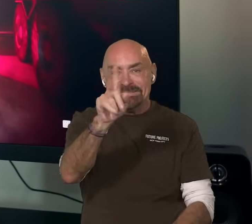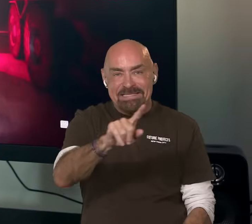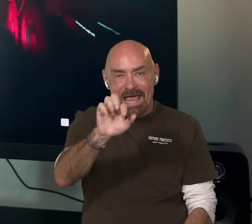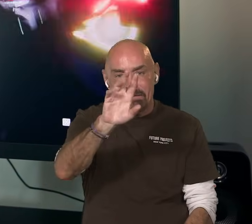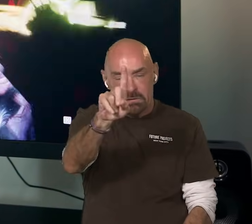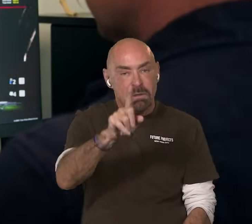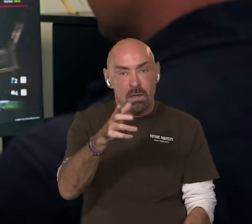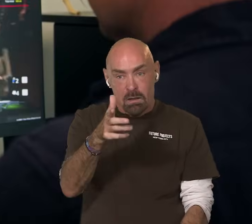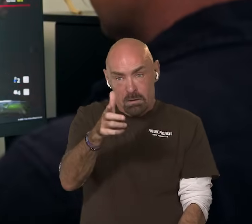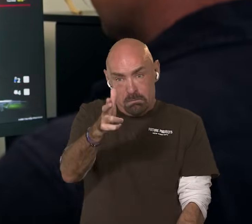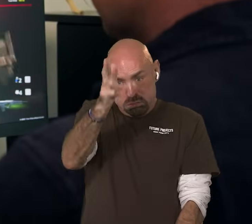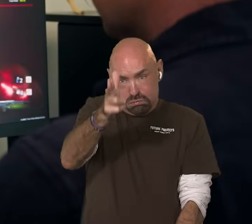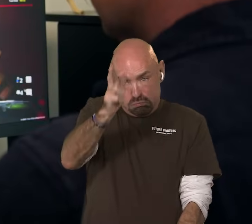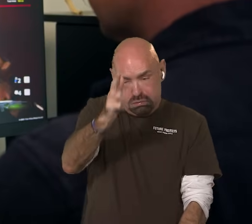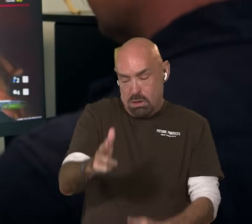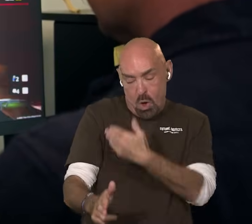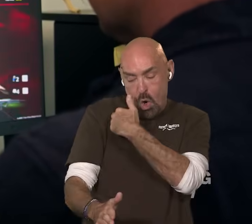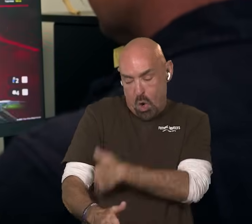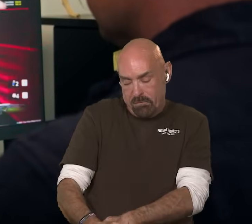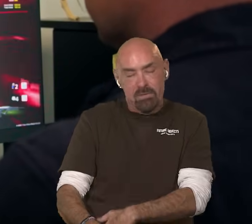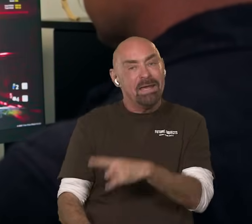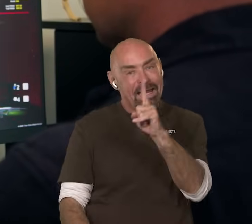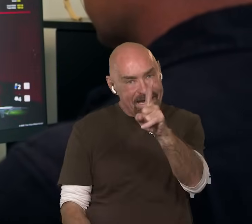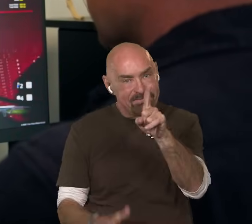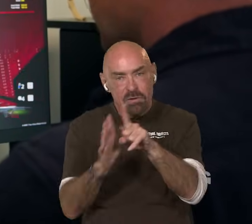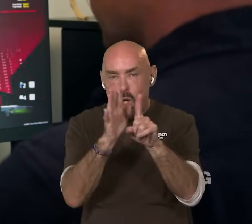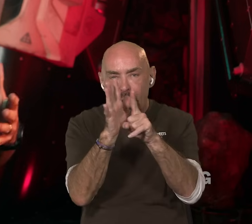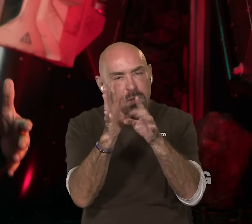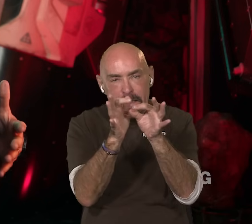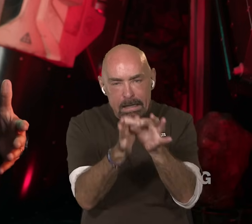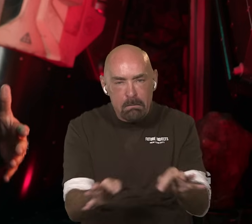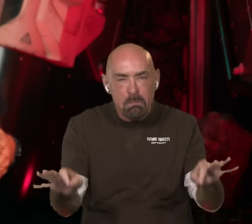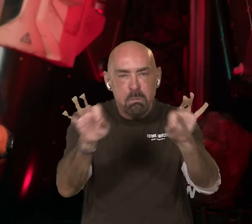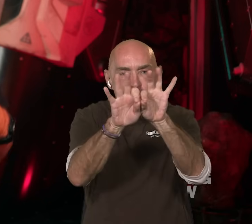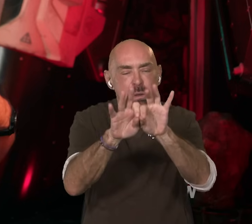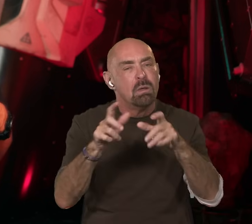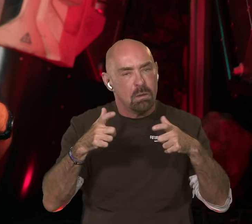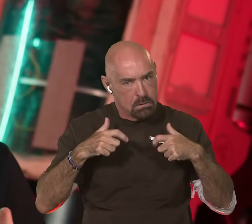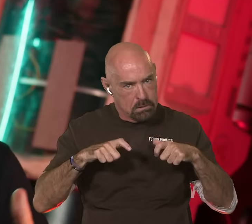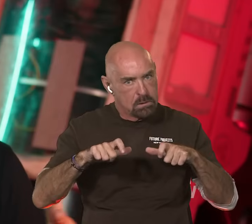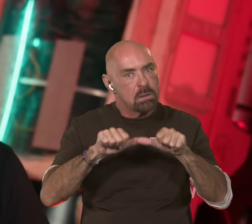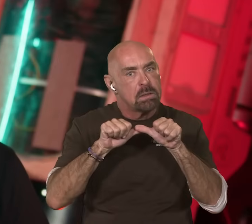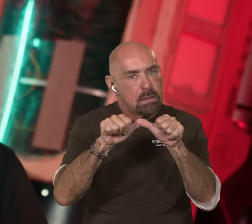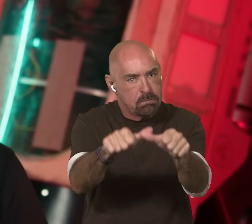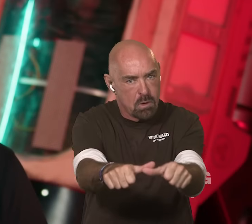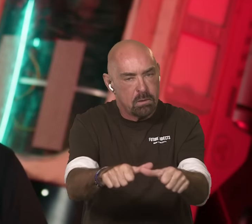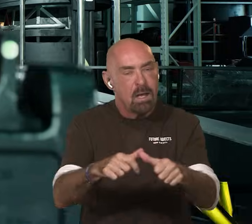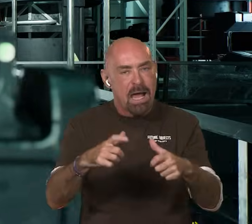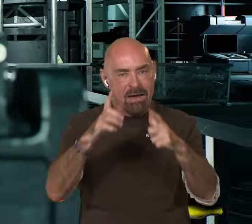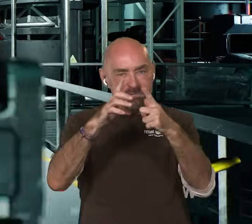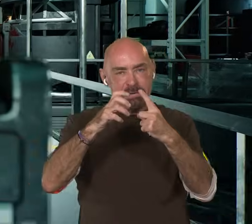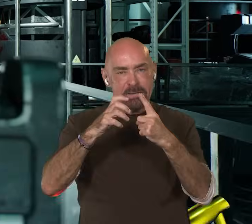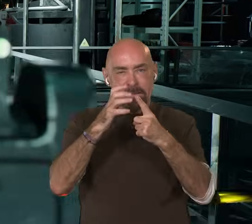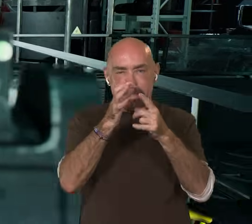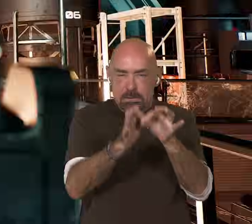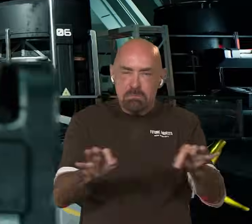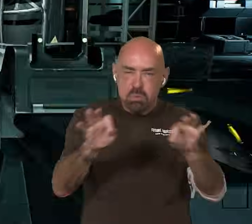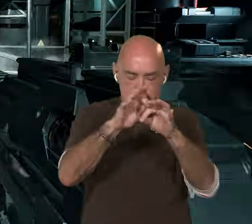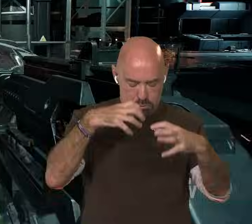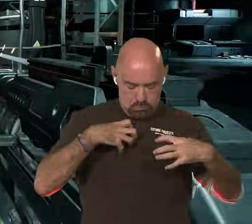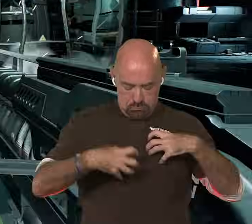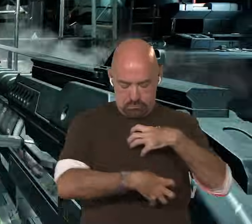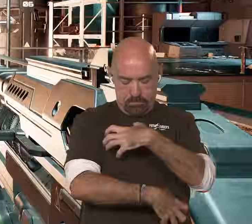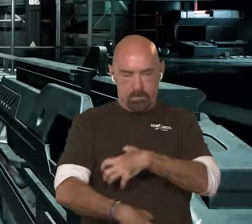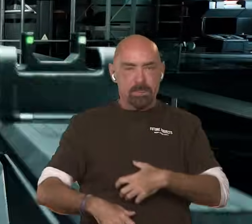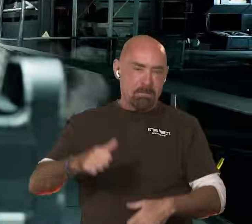keep fighting you if it's not a critical spot of that Zed. Most of our Zeds have somewhat of a critical zone on it. So certain Zed tech, like on the